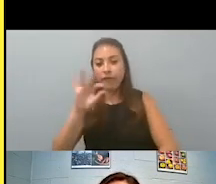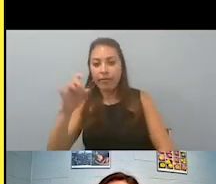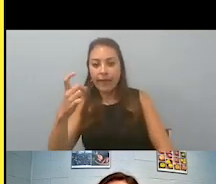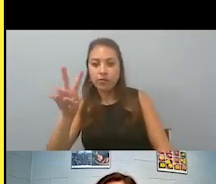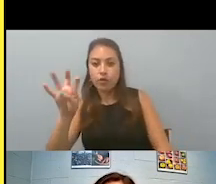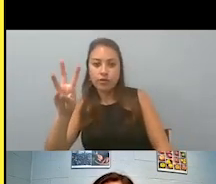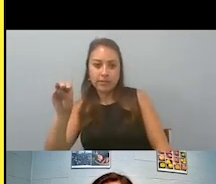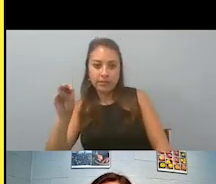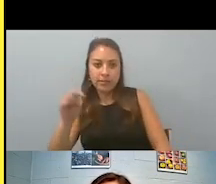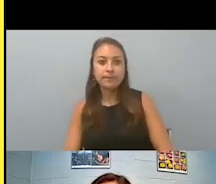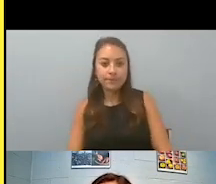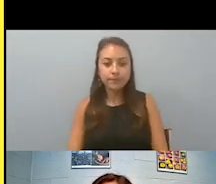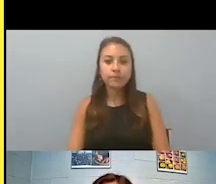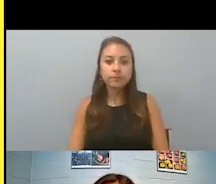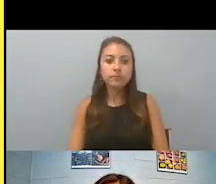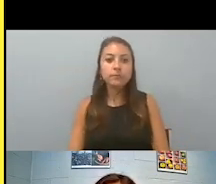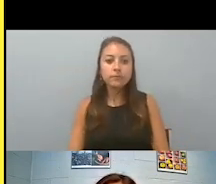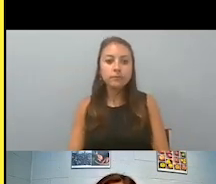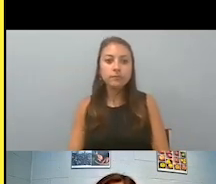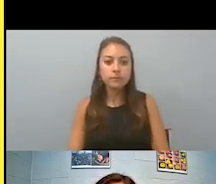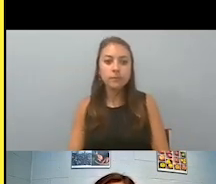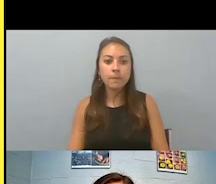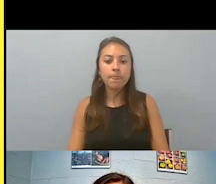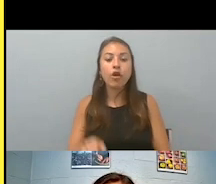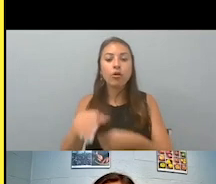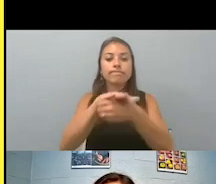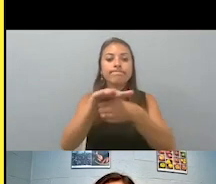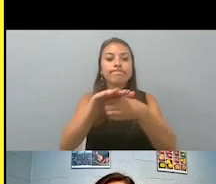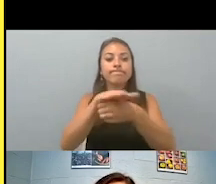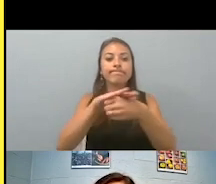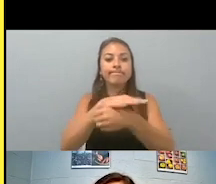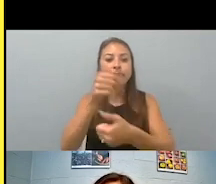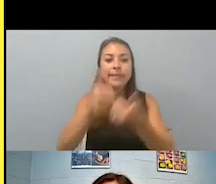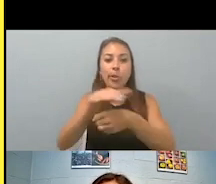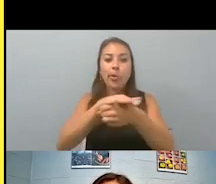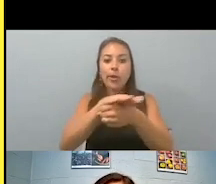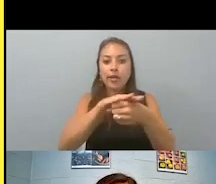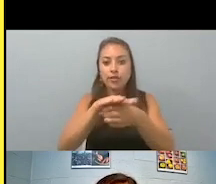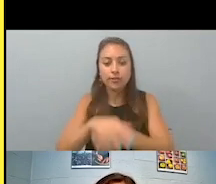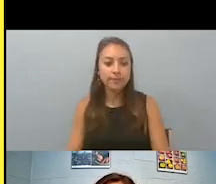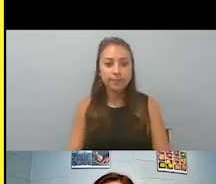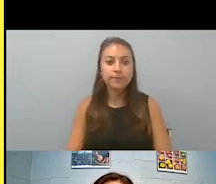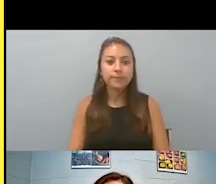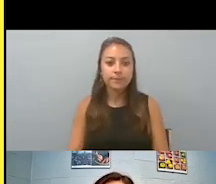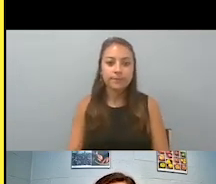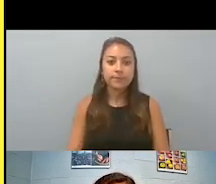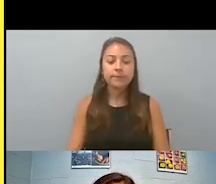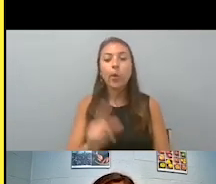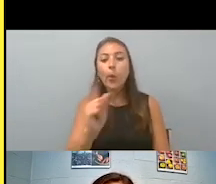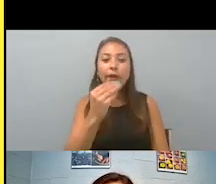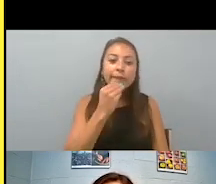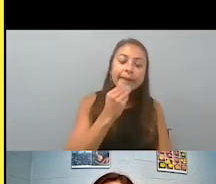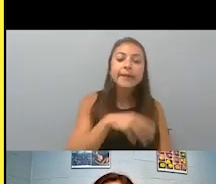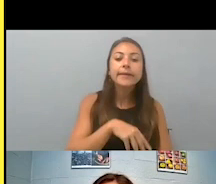So Bobby and I will each run through the different locations on campus just to give you a lay of the land. Where are students eating? What are